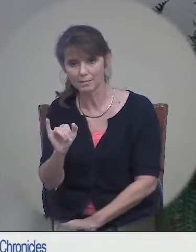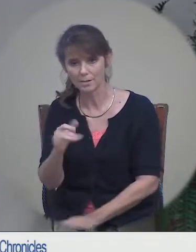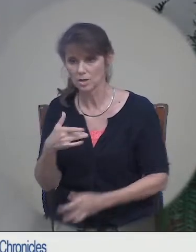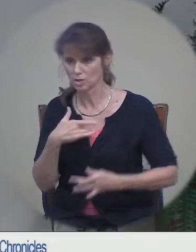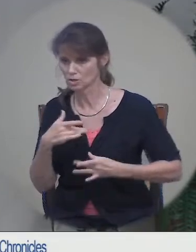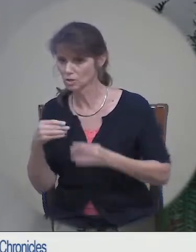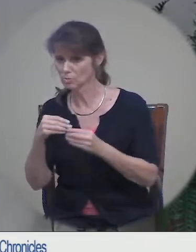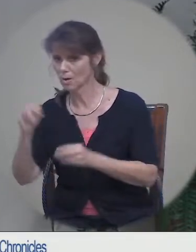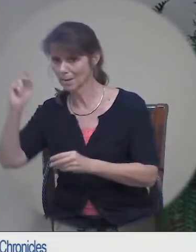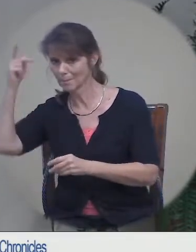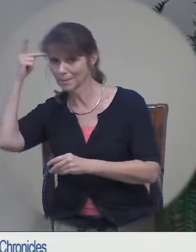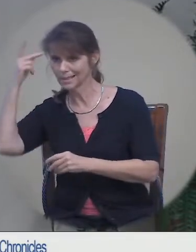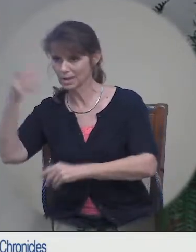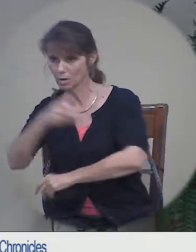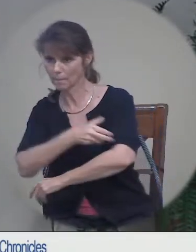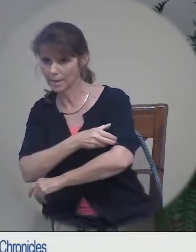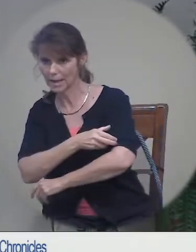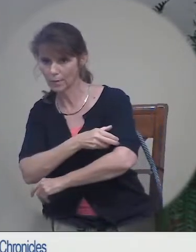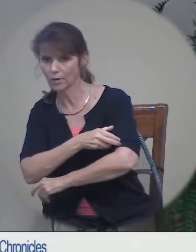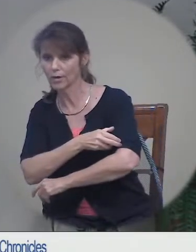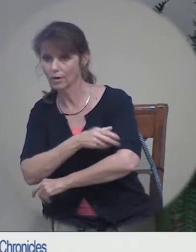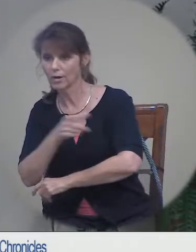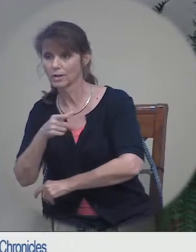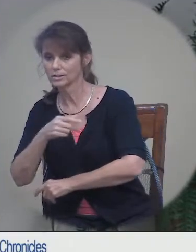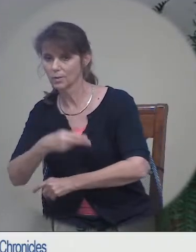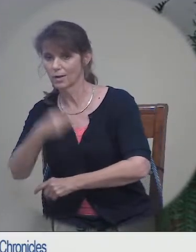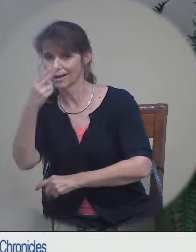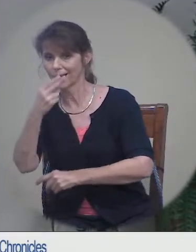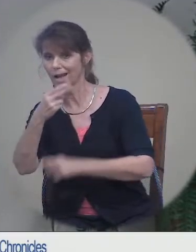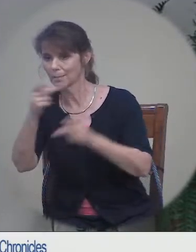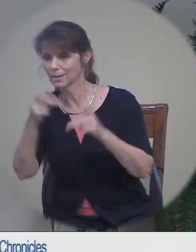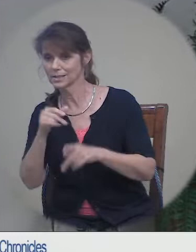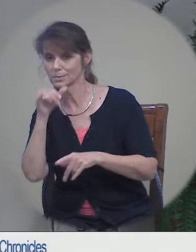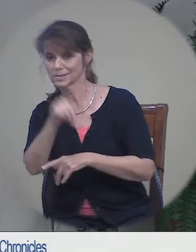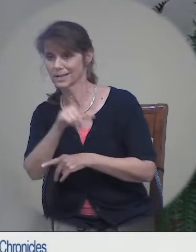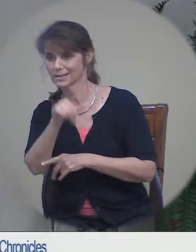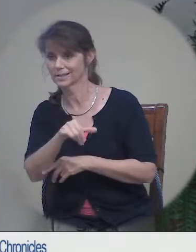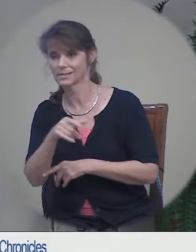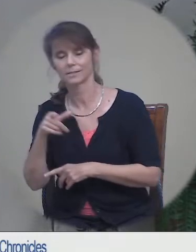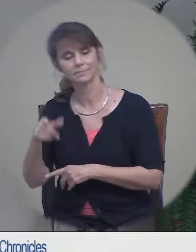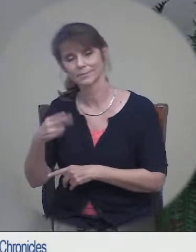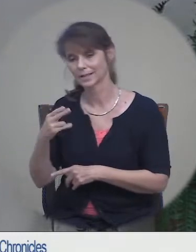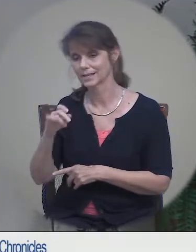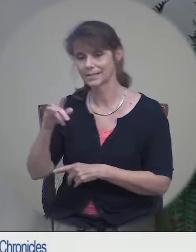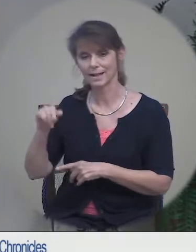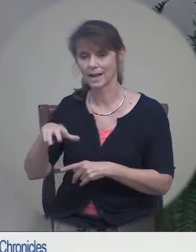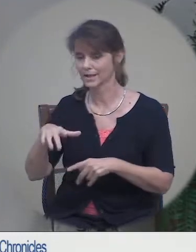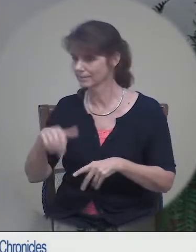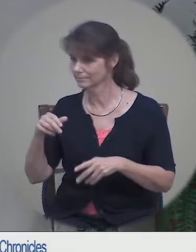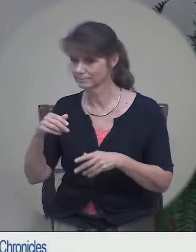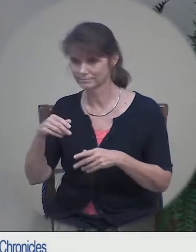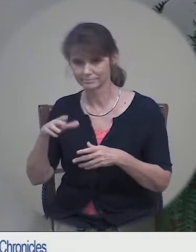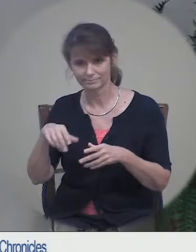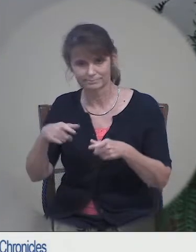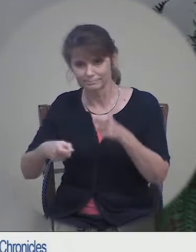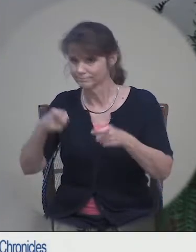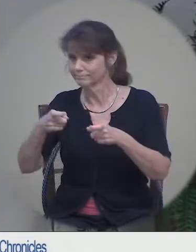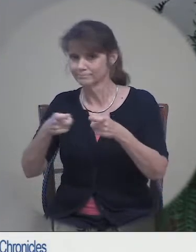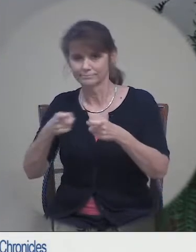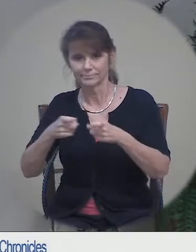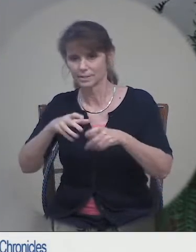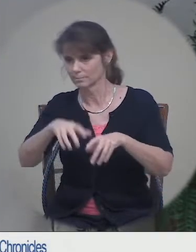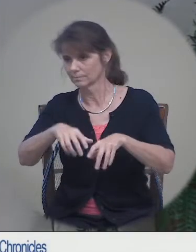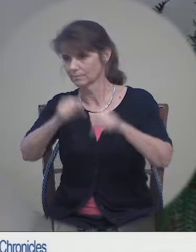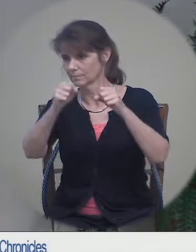were concerned politically. Okay. So he removed the high places. And not only that, at the end of the text, you know who goes out and does it too?